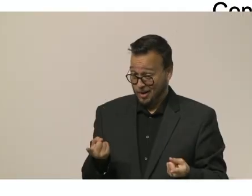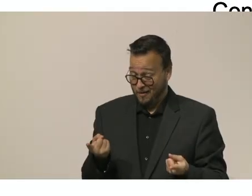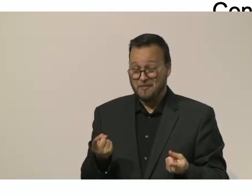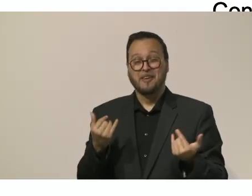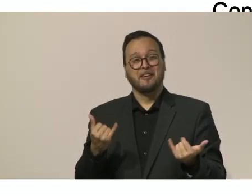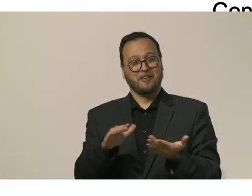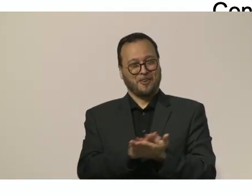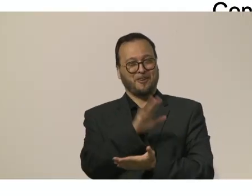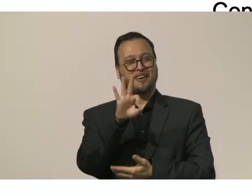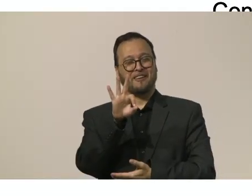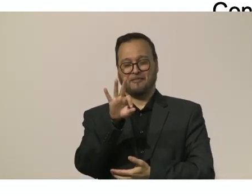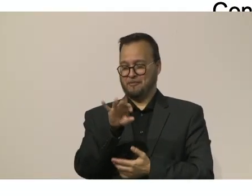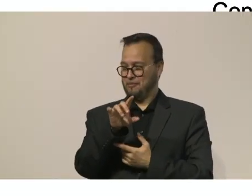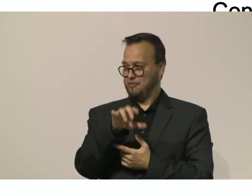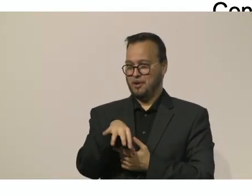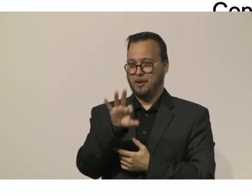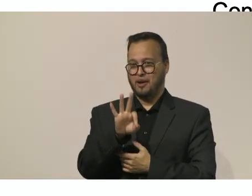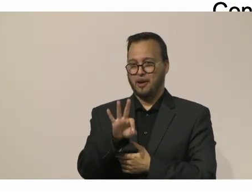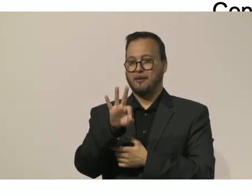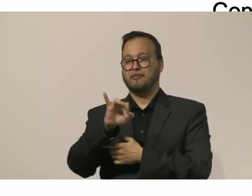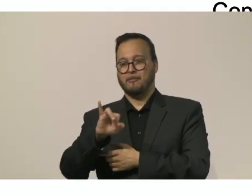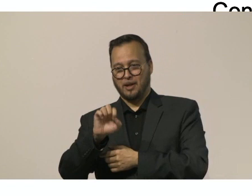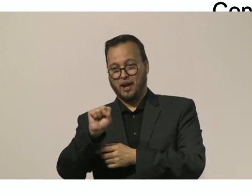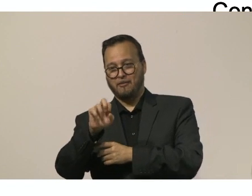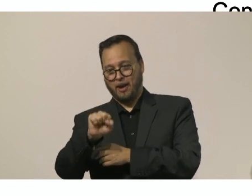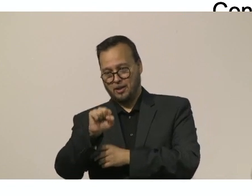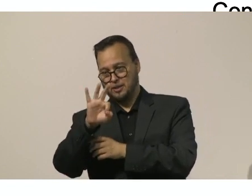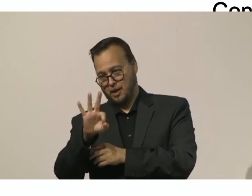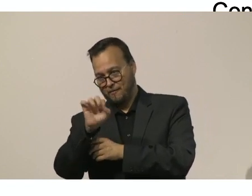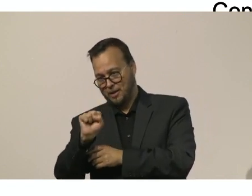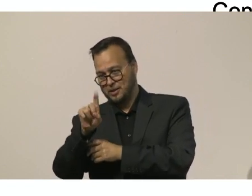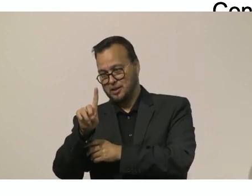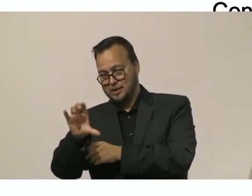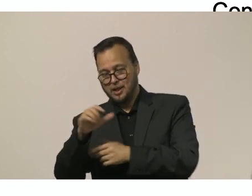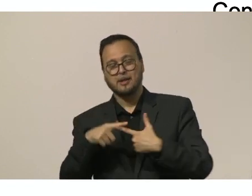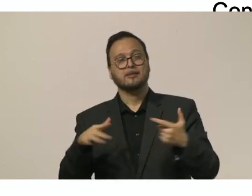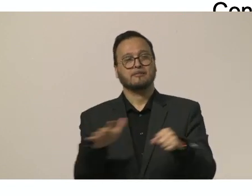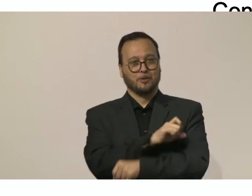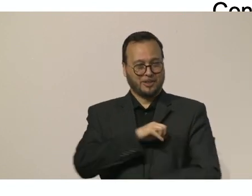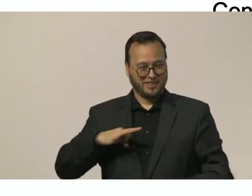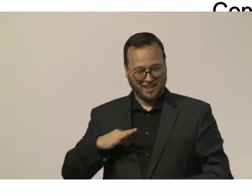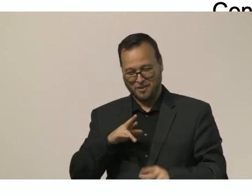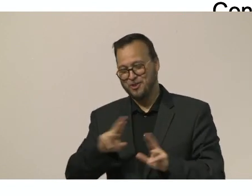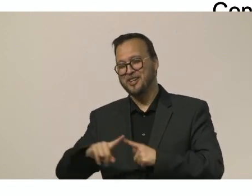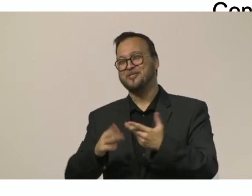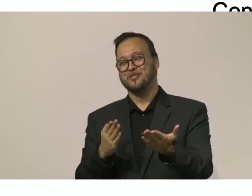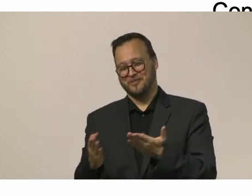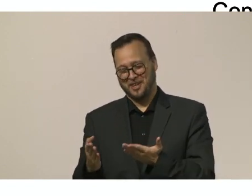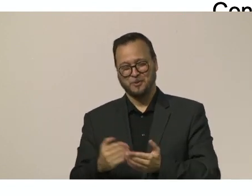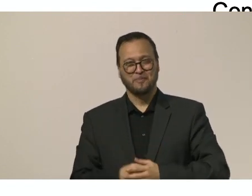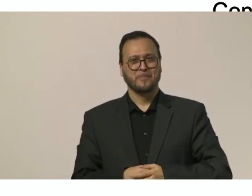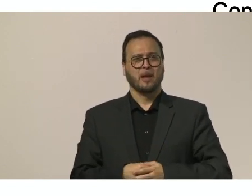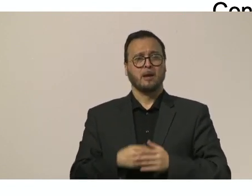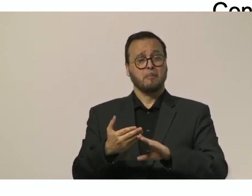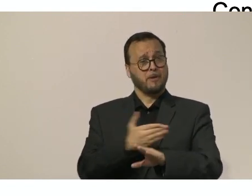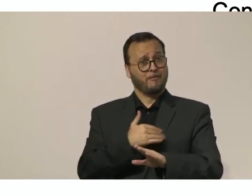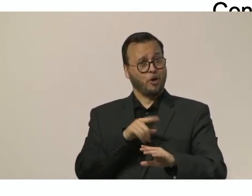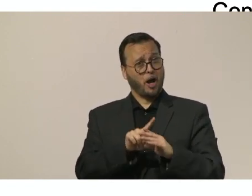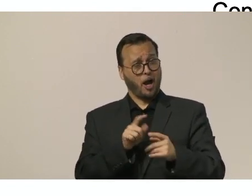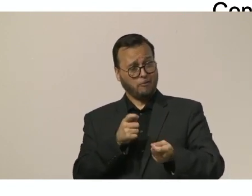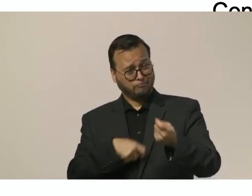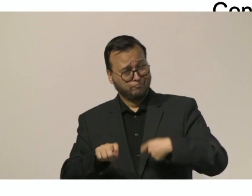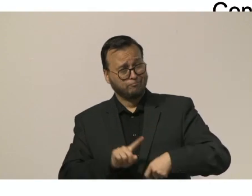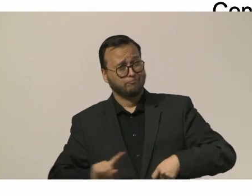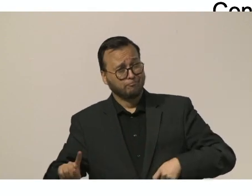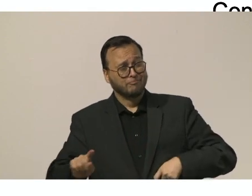FSDC is fully staffed and ready to serve. Before I step away, I want to